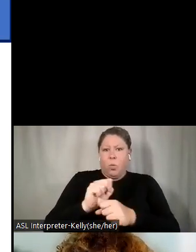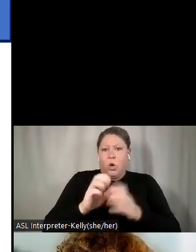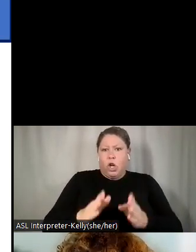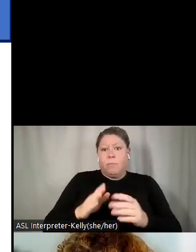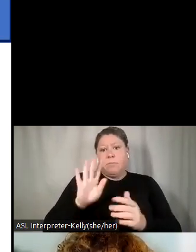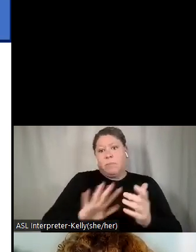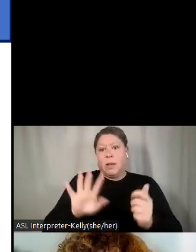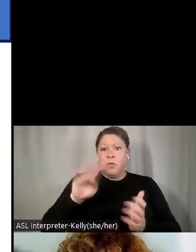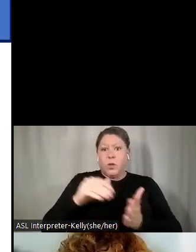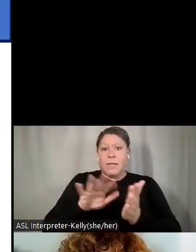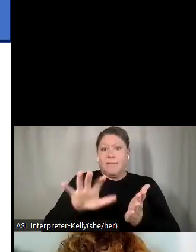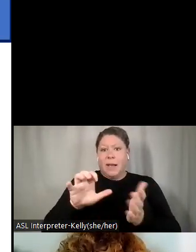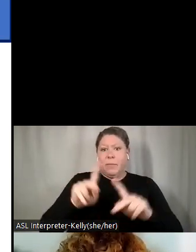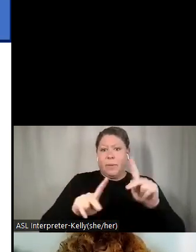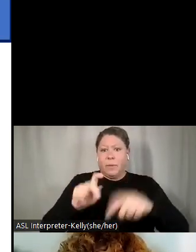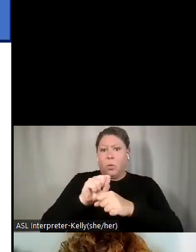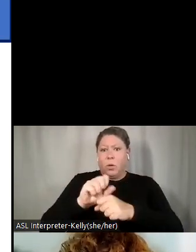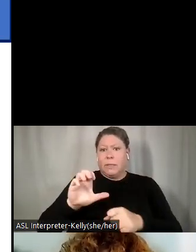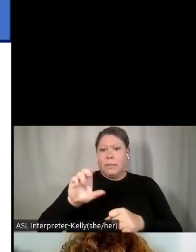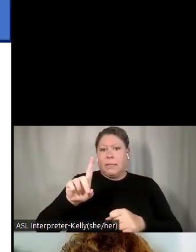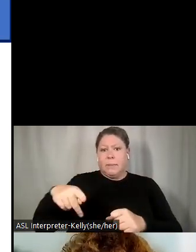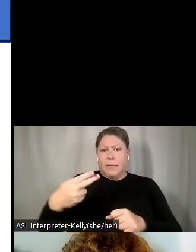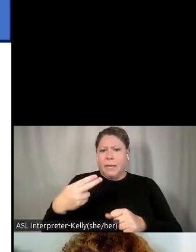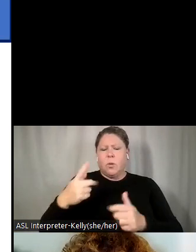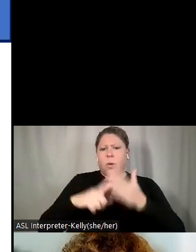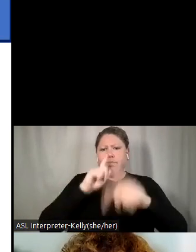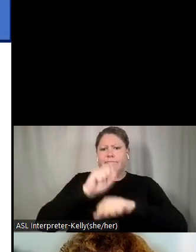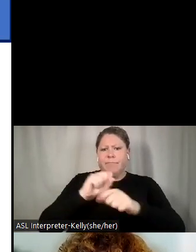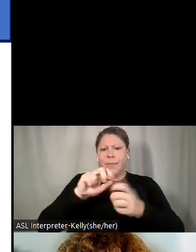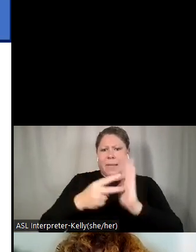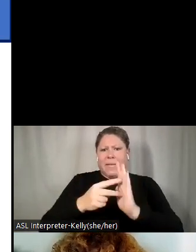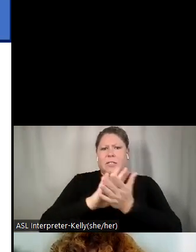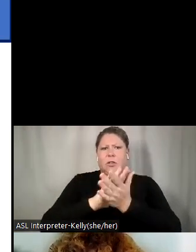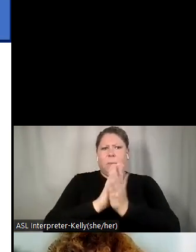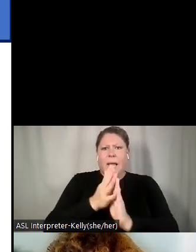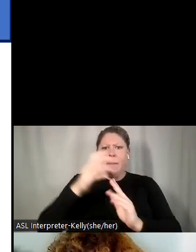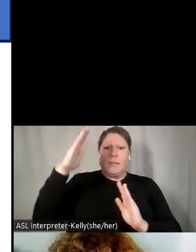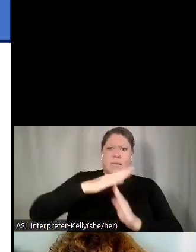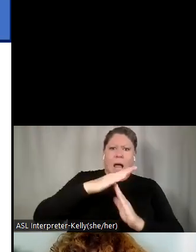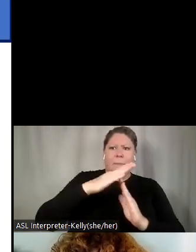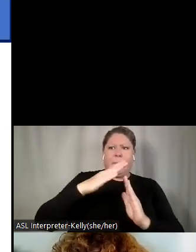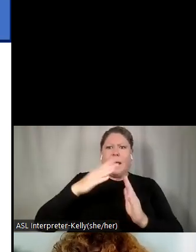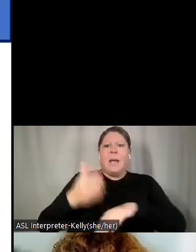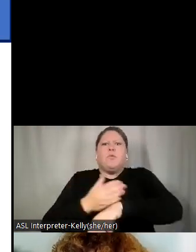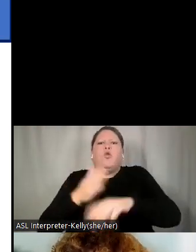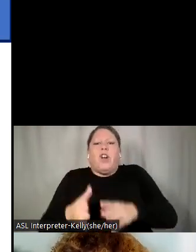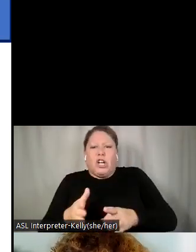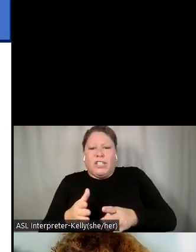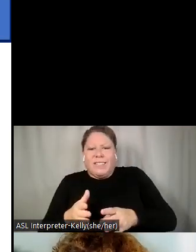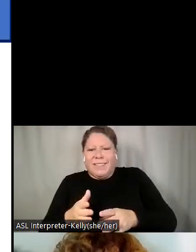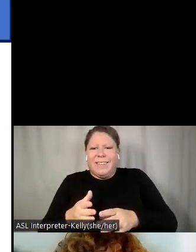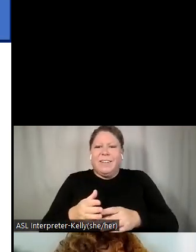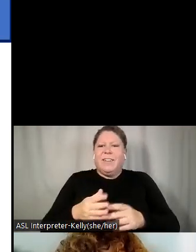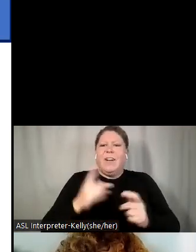folks who work at CDPH, understand what does that really mean to become the best at getting better. It means addressing these three key